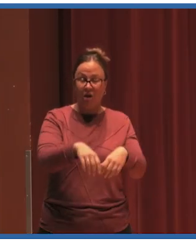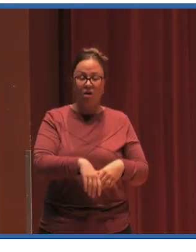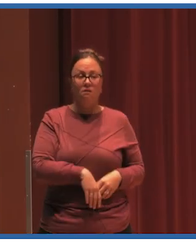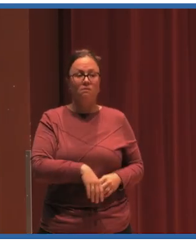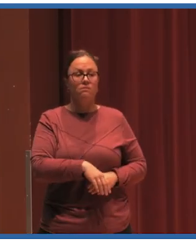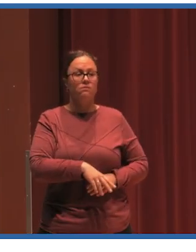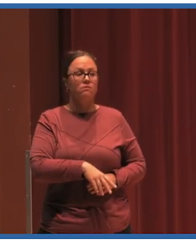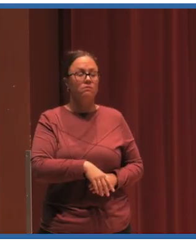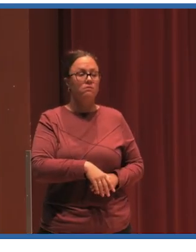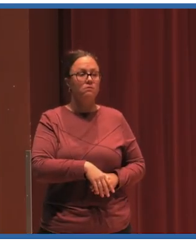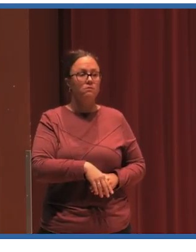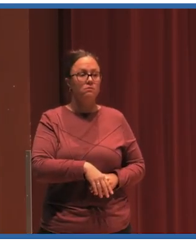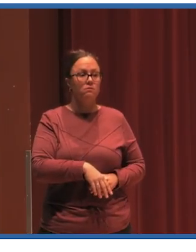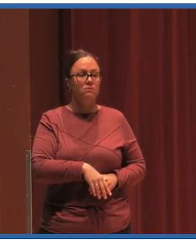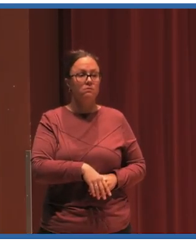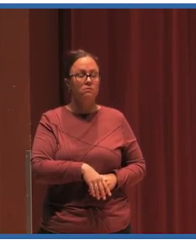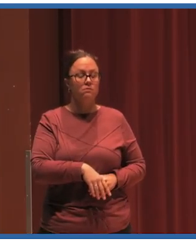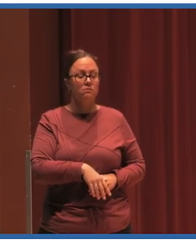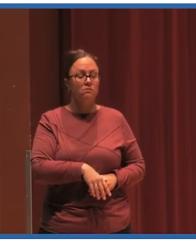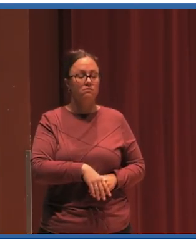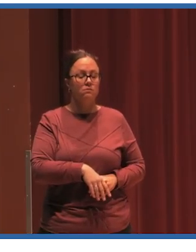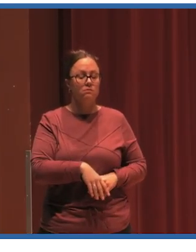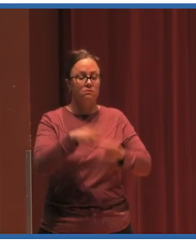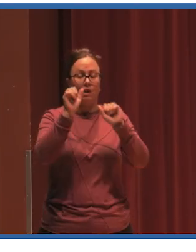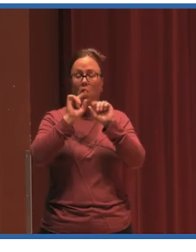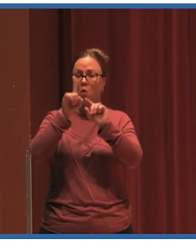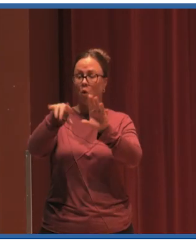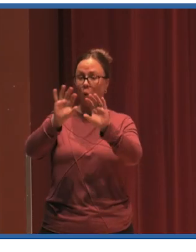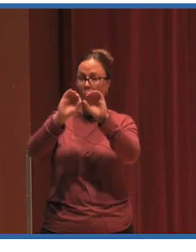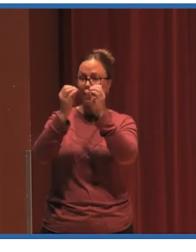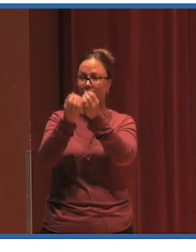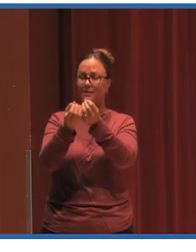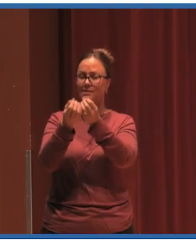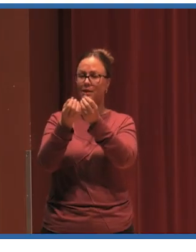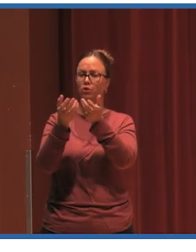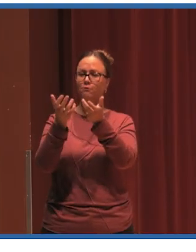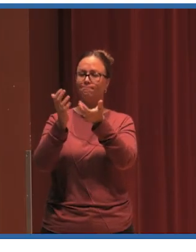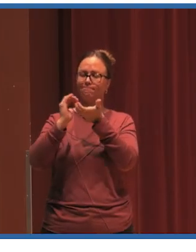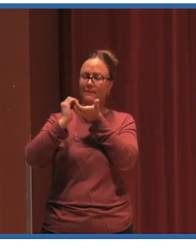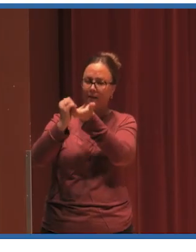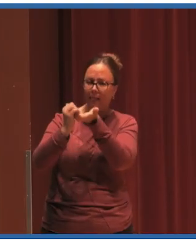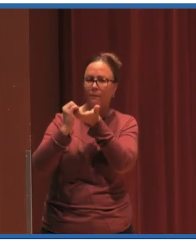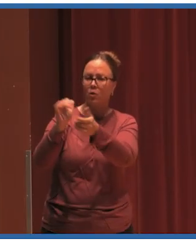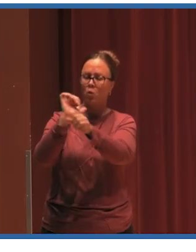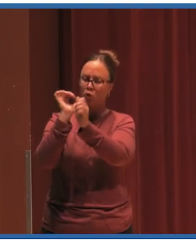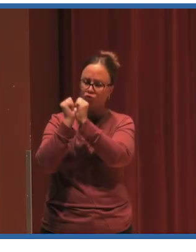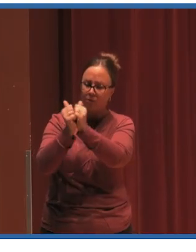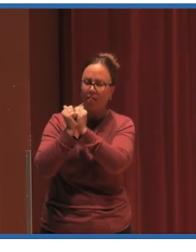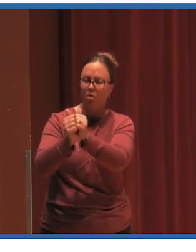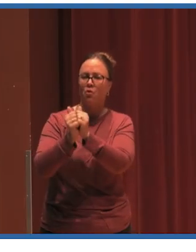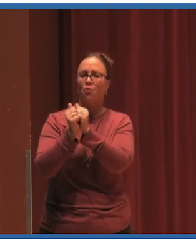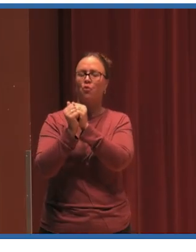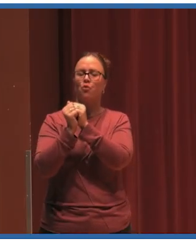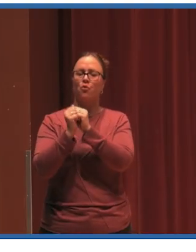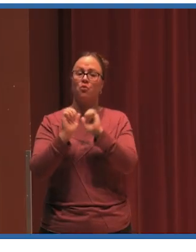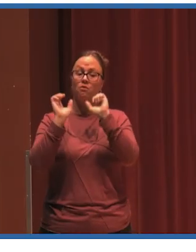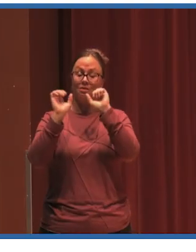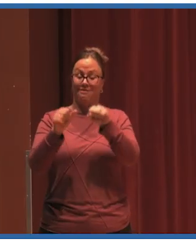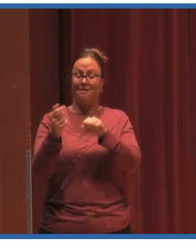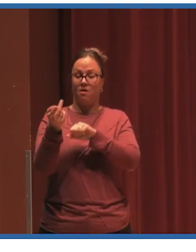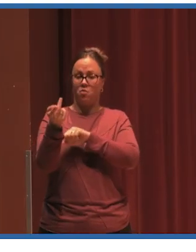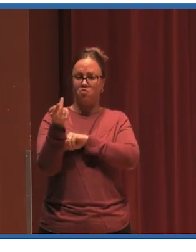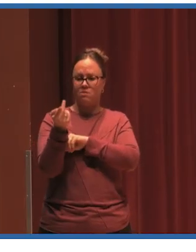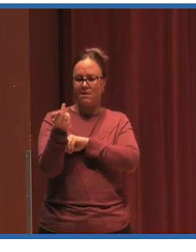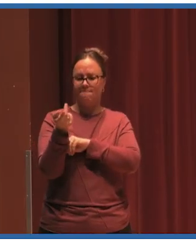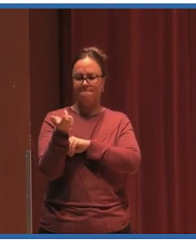organization, to go to them. So I think collaboration is just knowing what each other does and being able